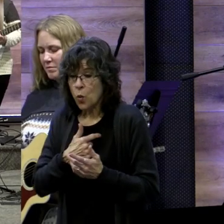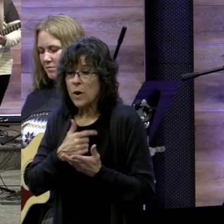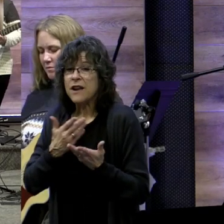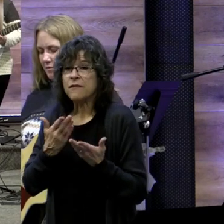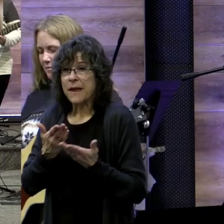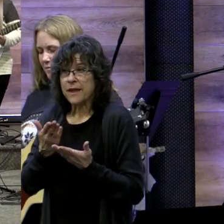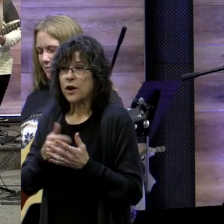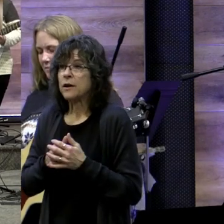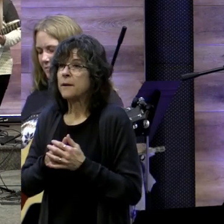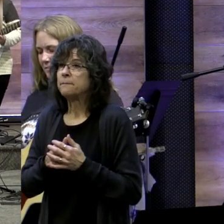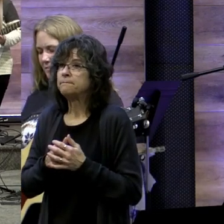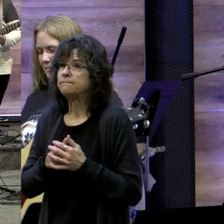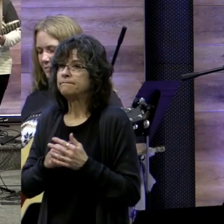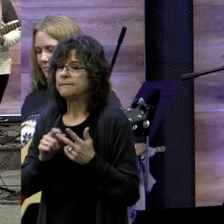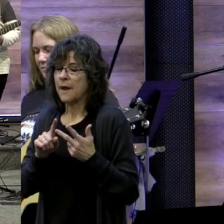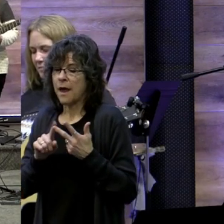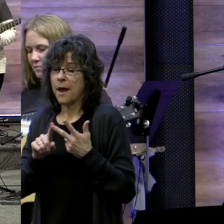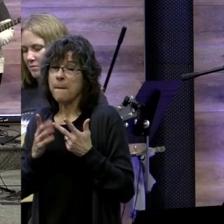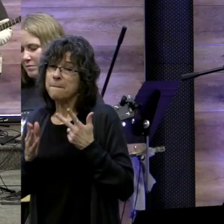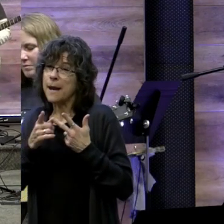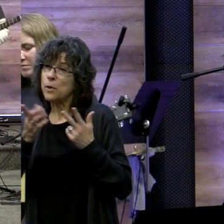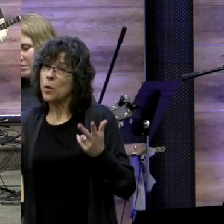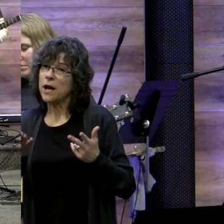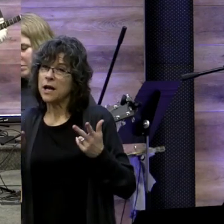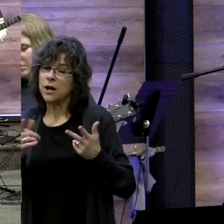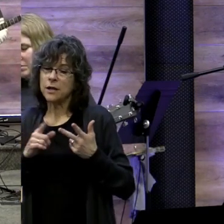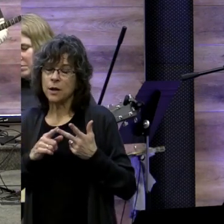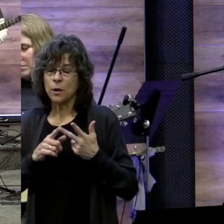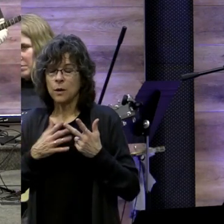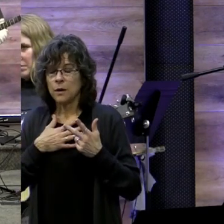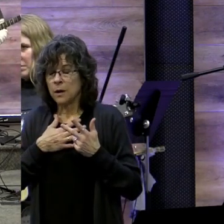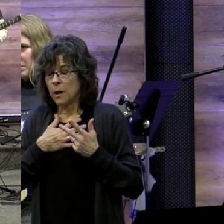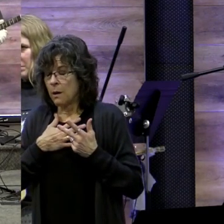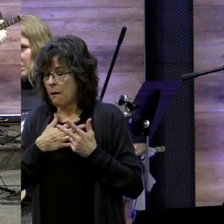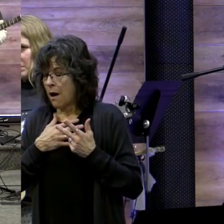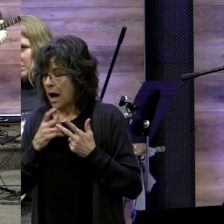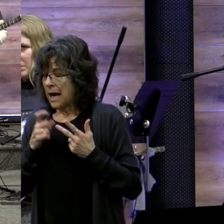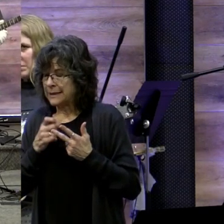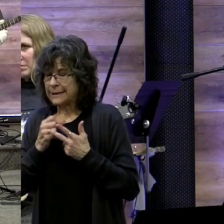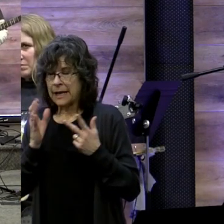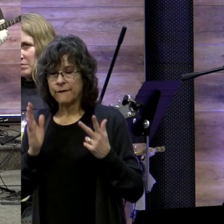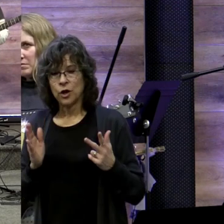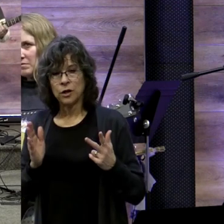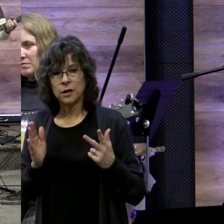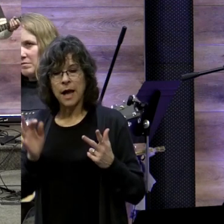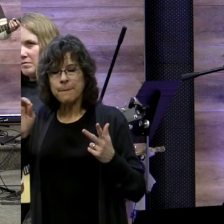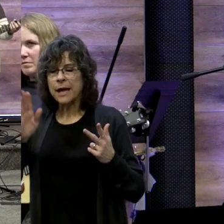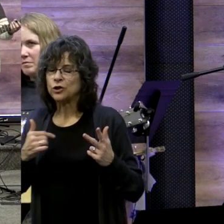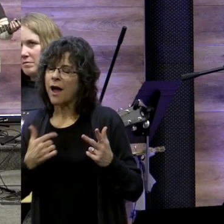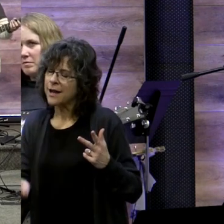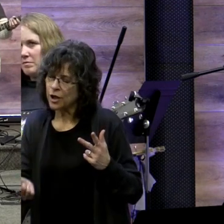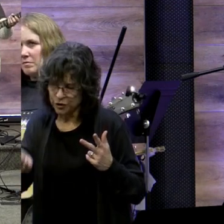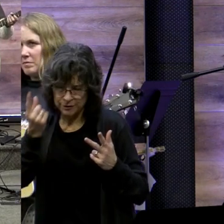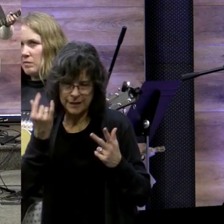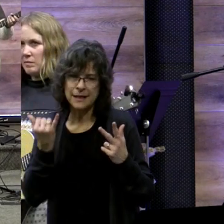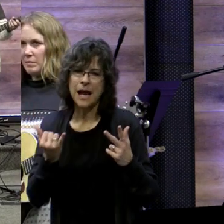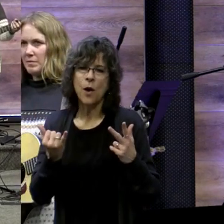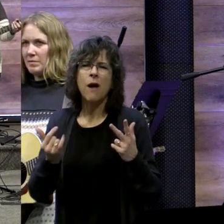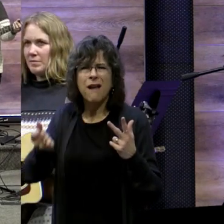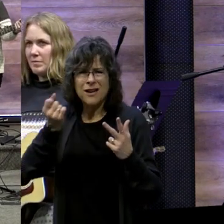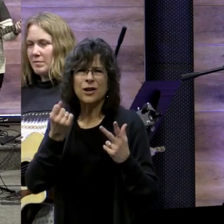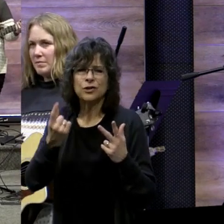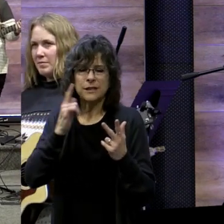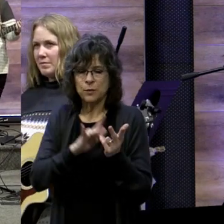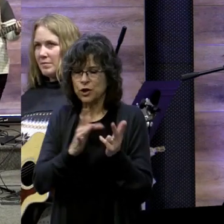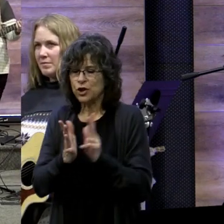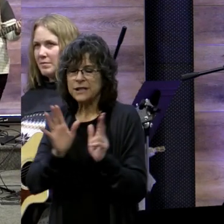if you're here today and you realize, I need him to save me. Pastor, I think I understand what Jesus did when he died and he